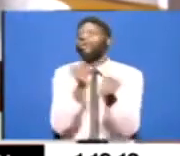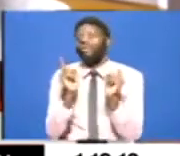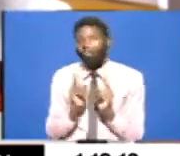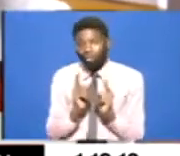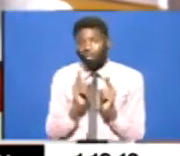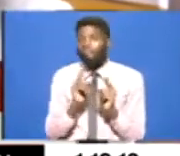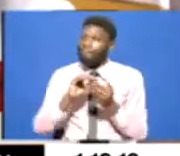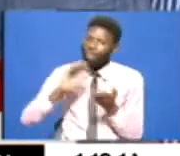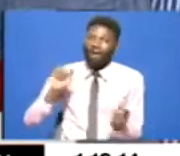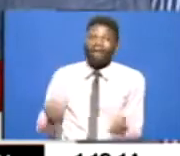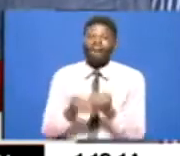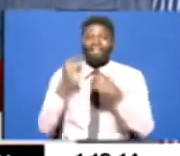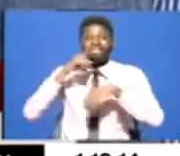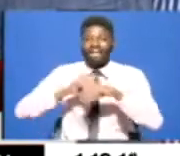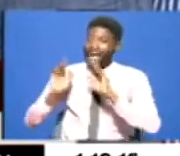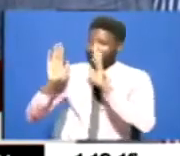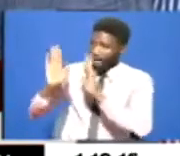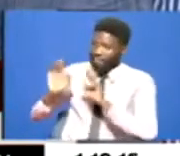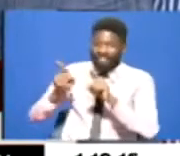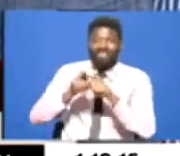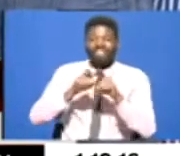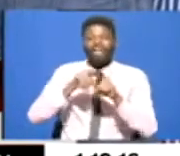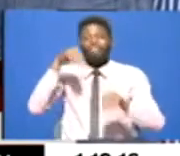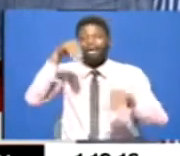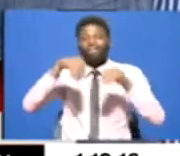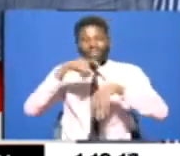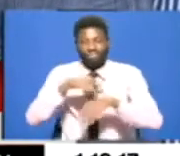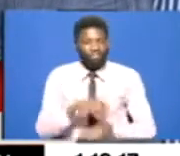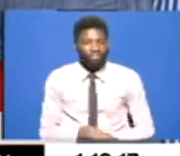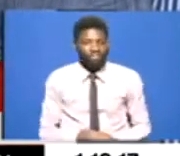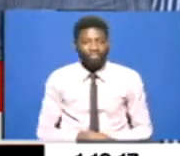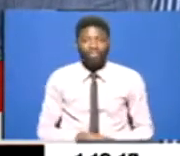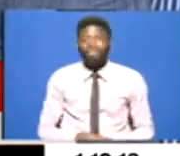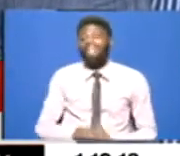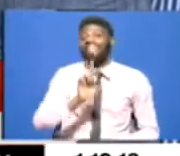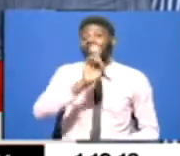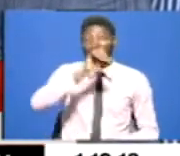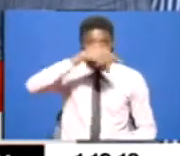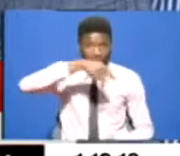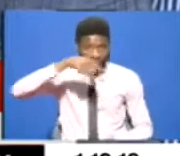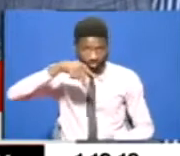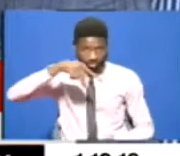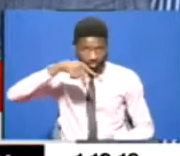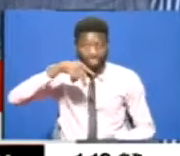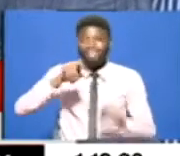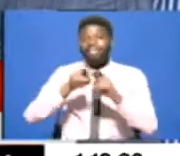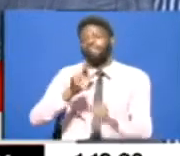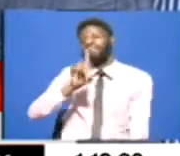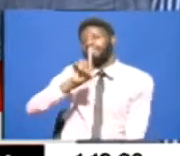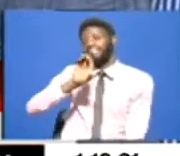and electioneering period. DPP, together with the DCIA, who are the agencies involved in that